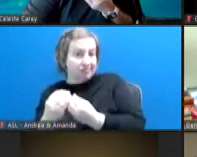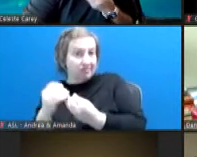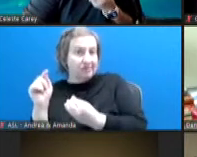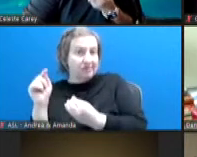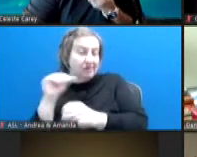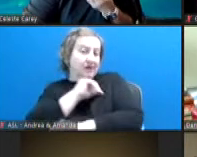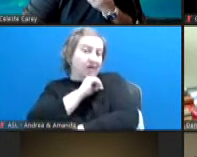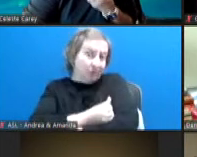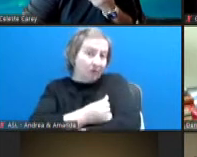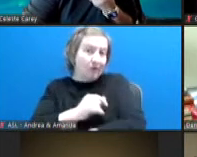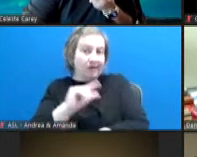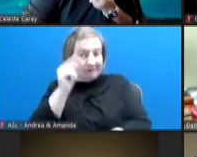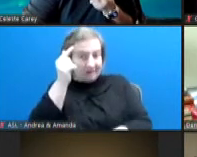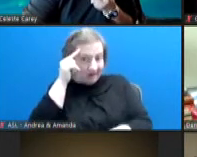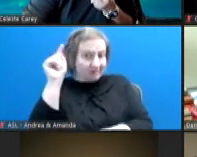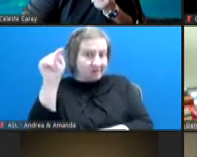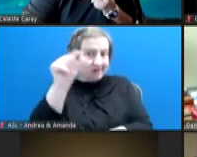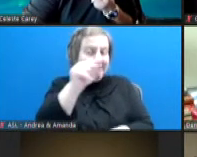done